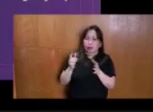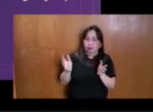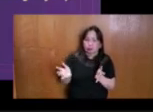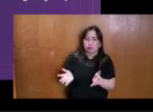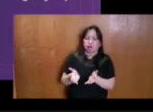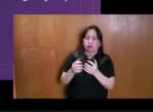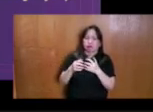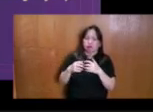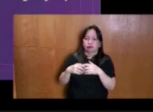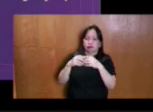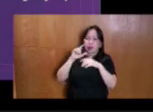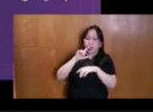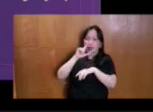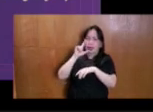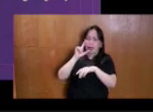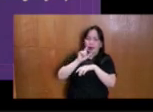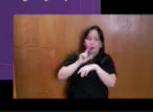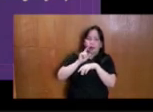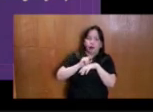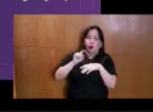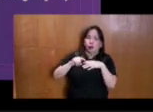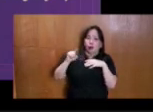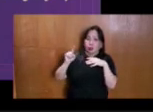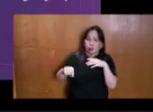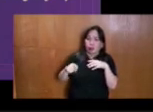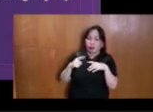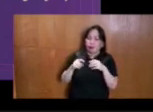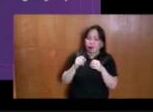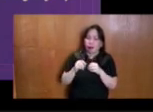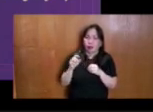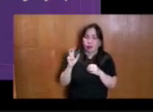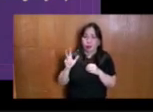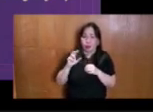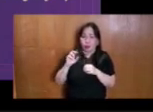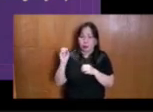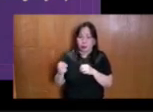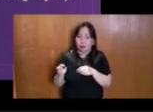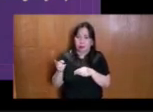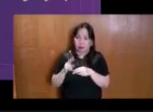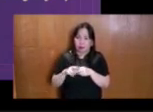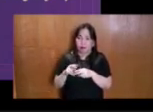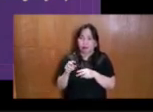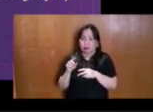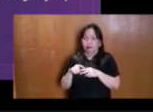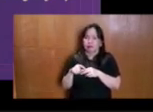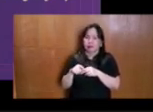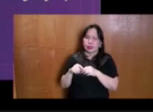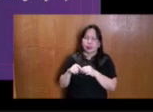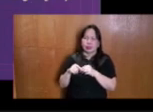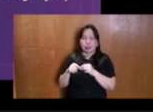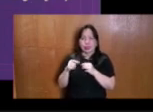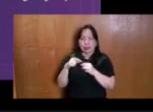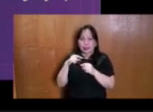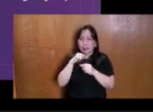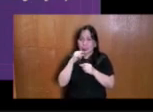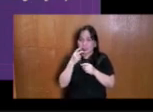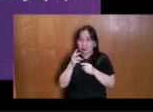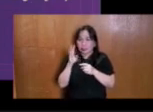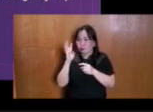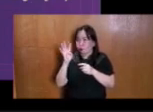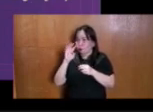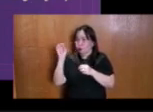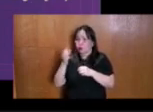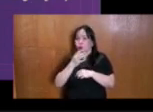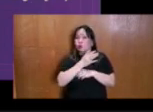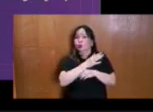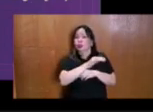I would say, 40%. Certainly these figures are uneven in their application. So you don't see 40% across the board.